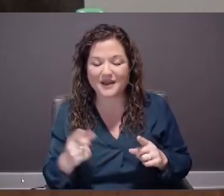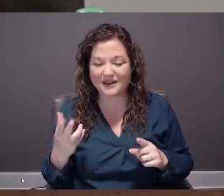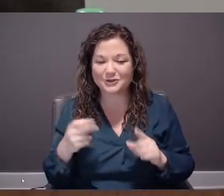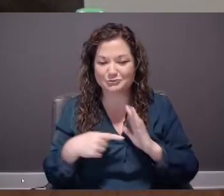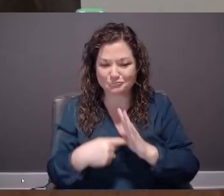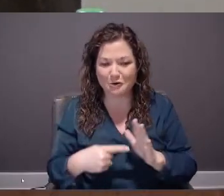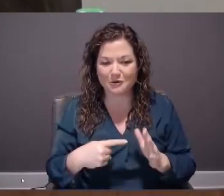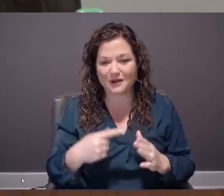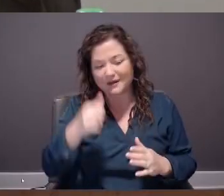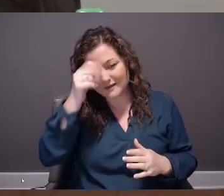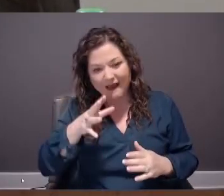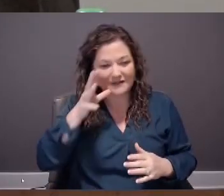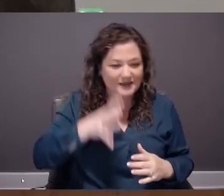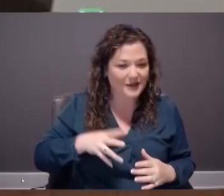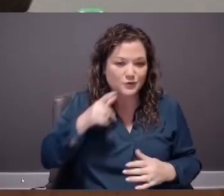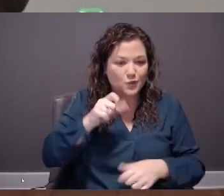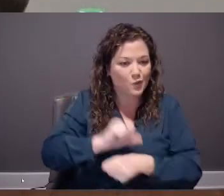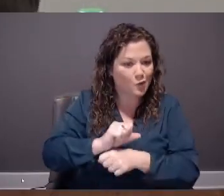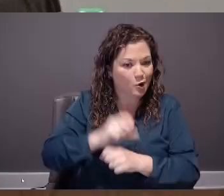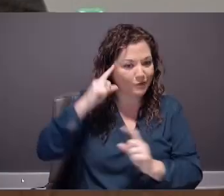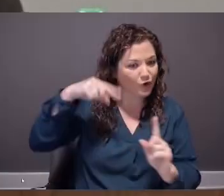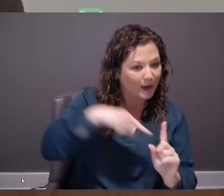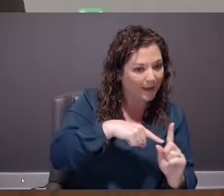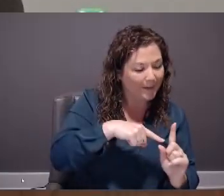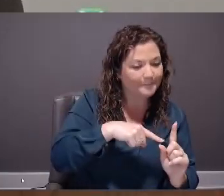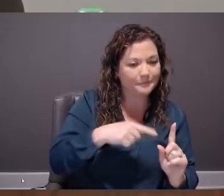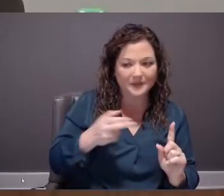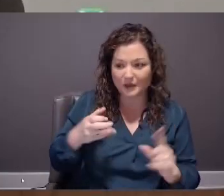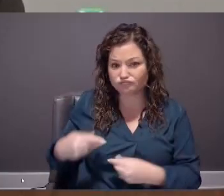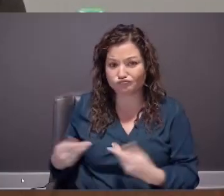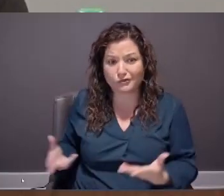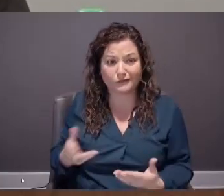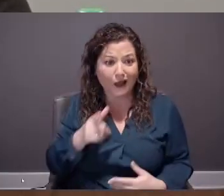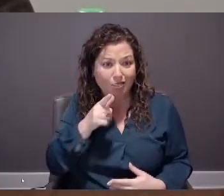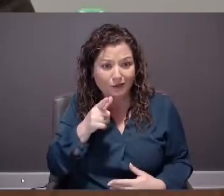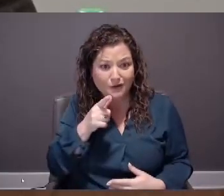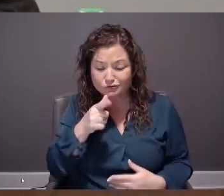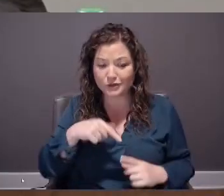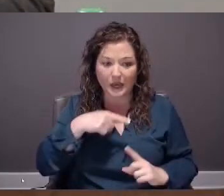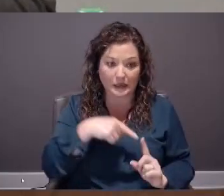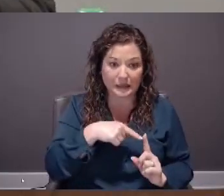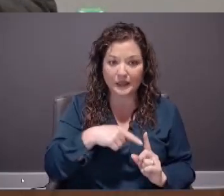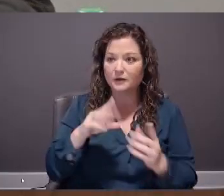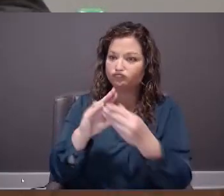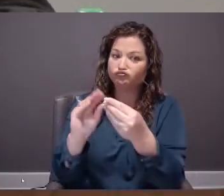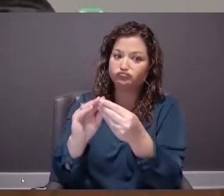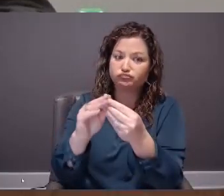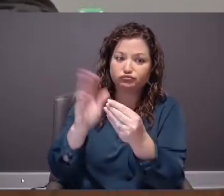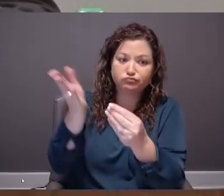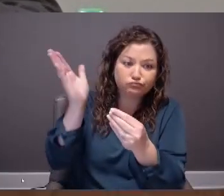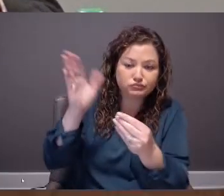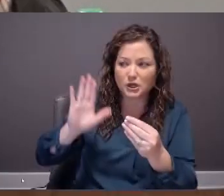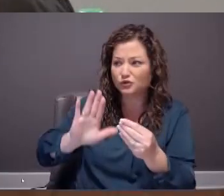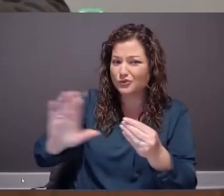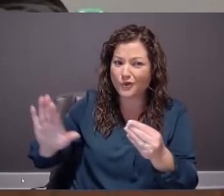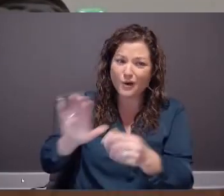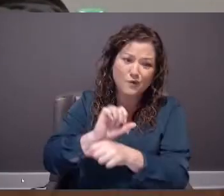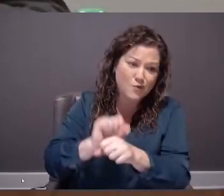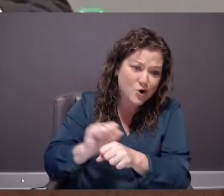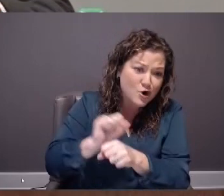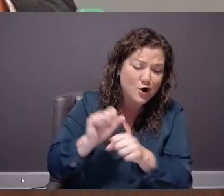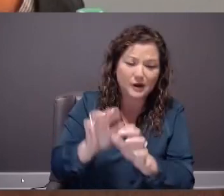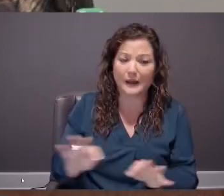to have a lunch, and he basically gave this whole presentation and talked about how their work mattered to the